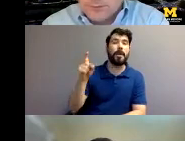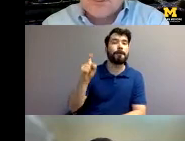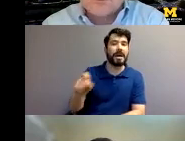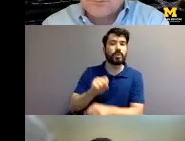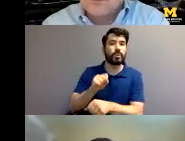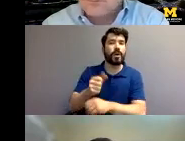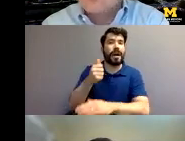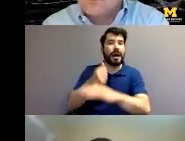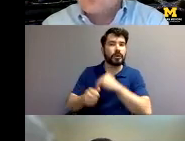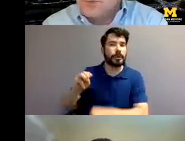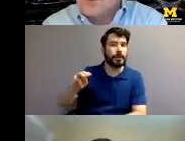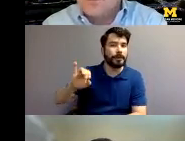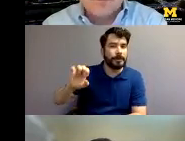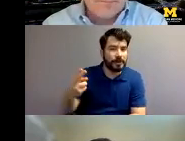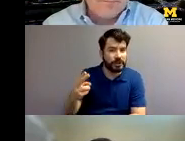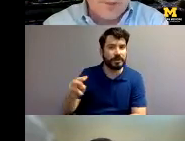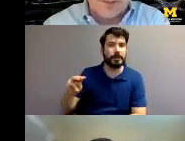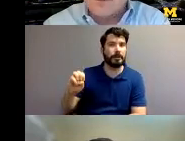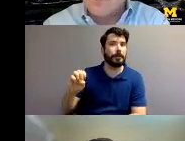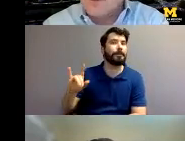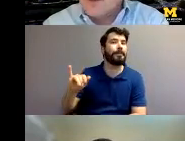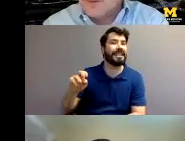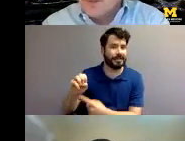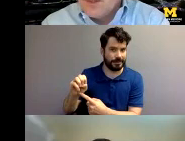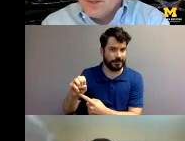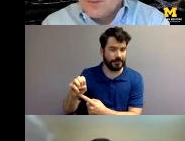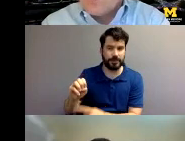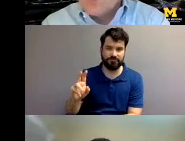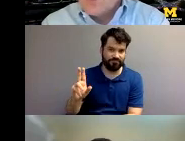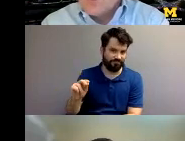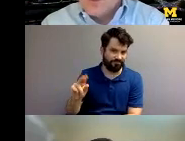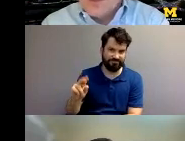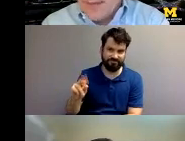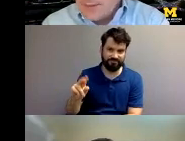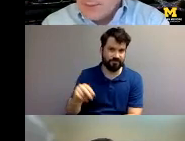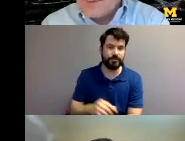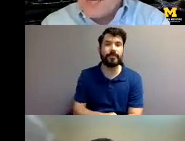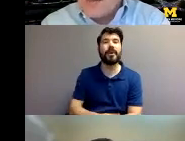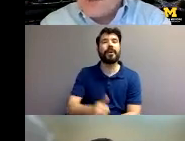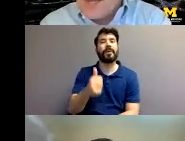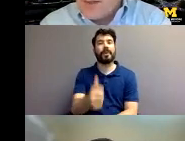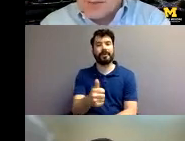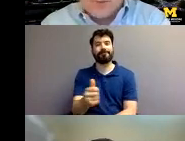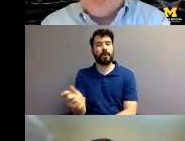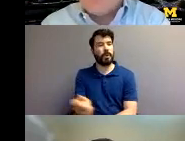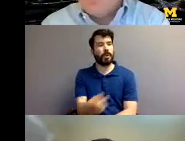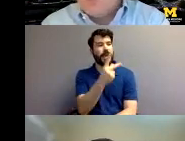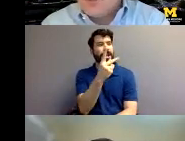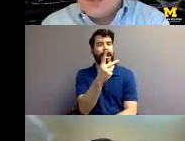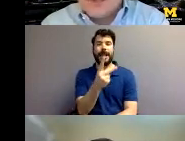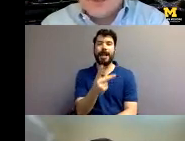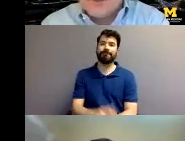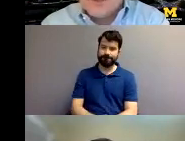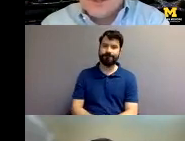Medicine as of April the 1st. Okay. So no. Okay. With that, we're at the top of the hour. We have